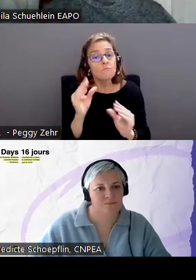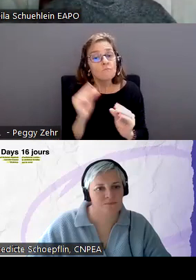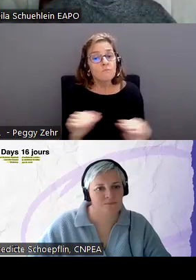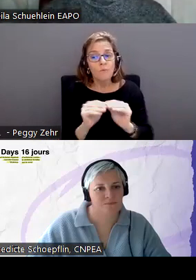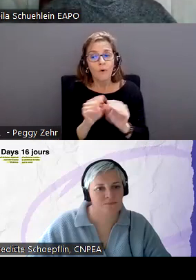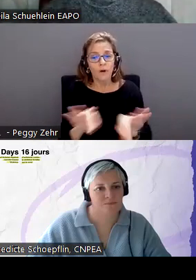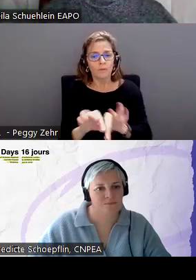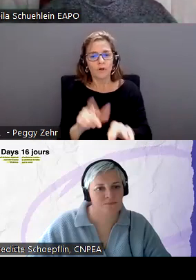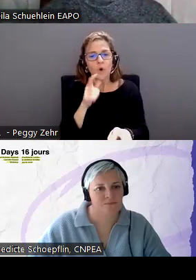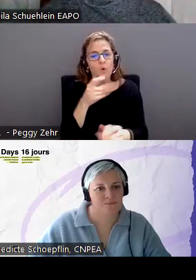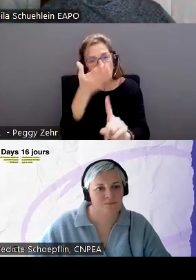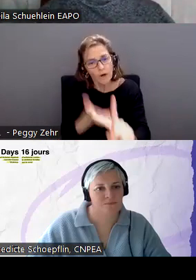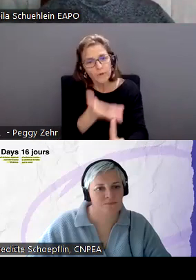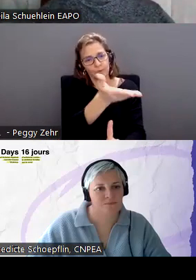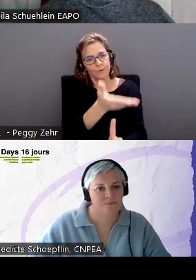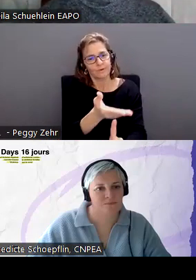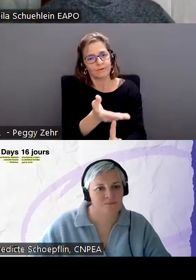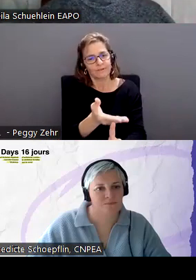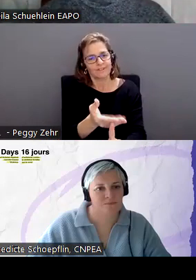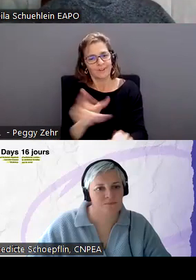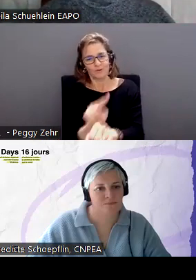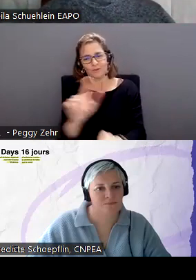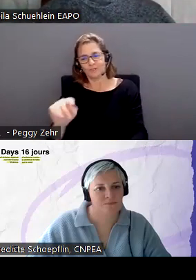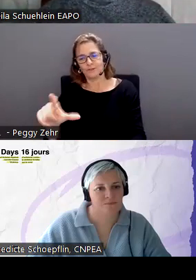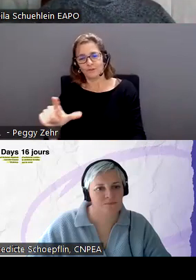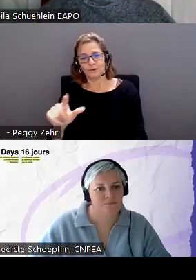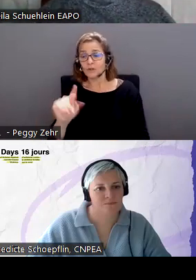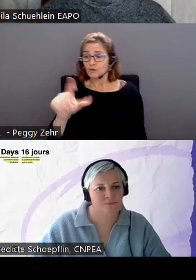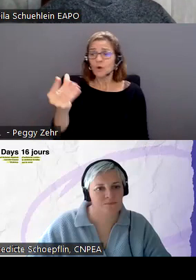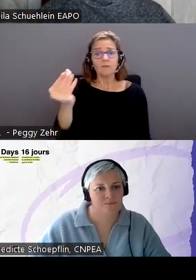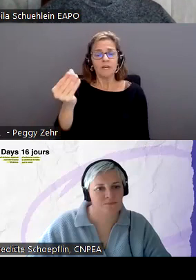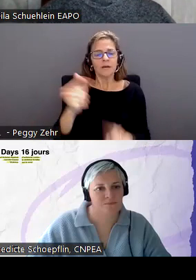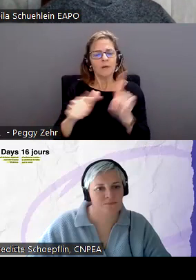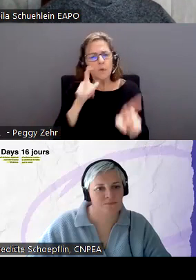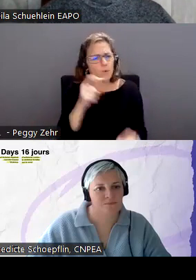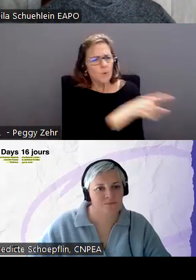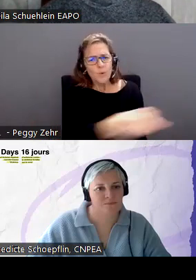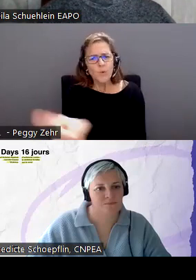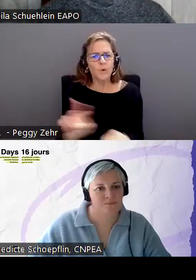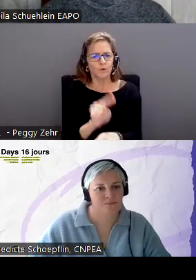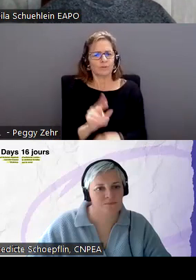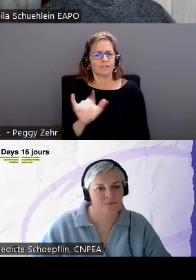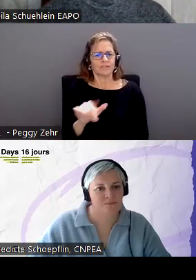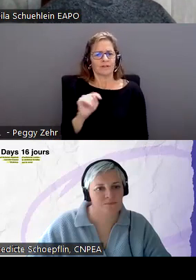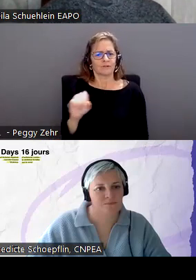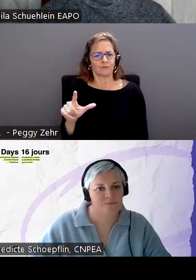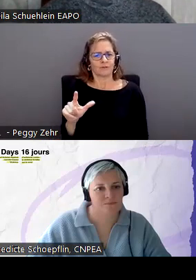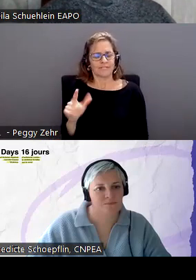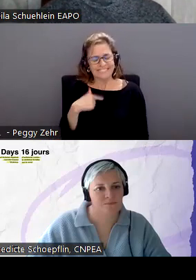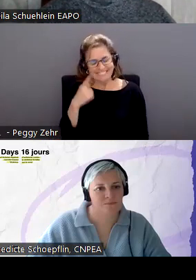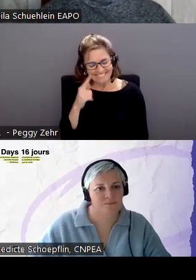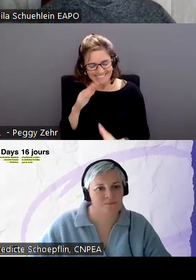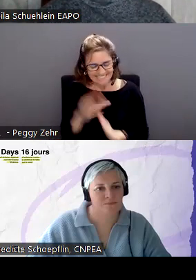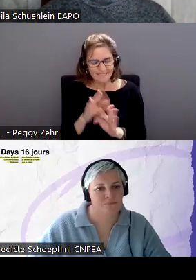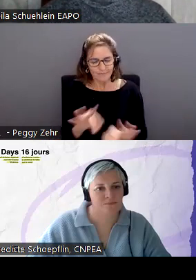the tool than it is about the tool itself. And I think for me, that's the fundamental piece is, how do